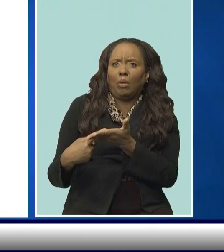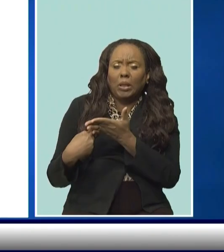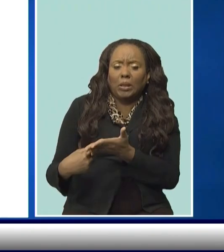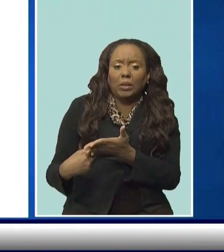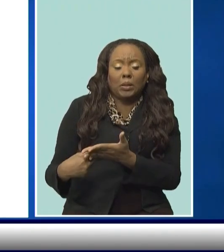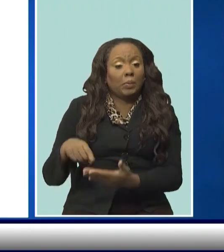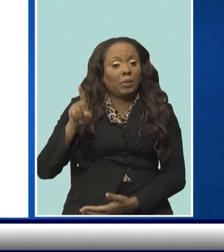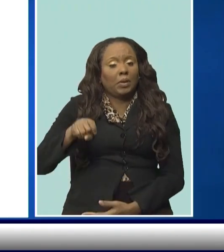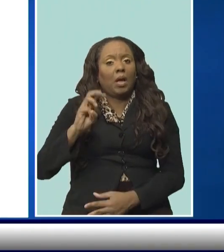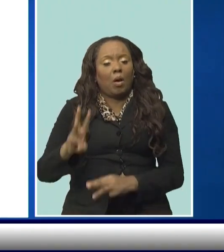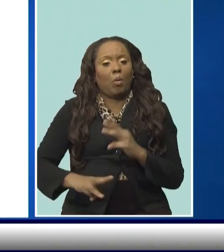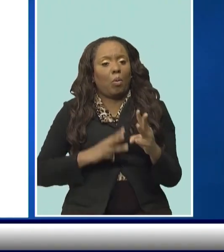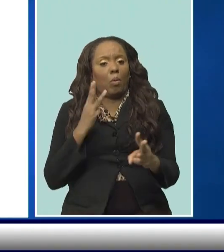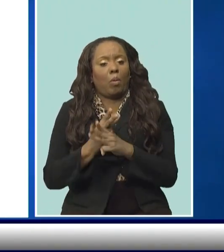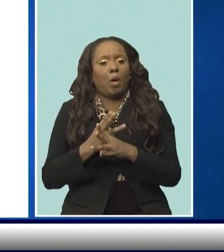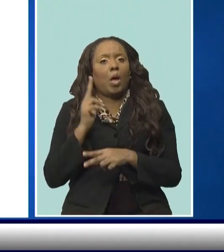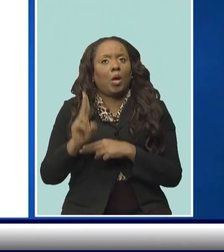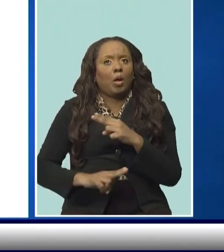a universal